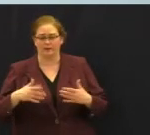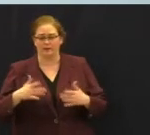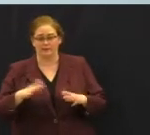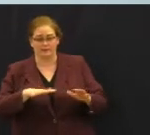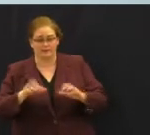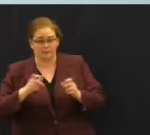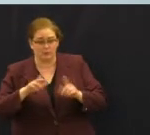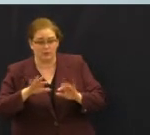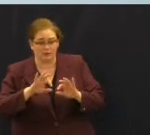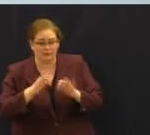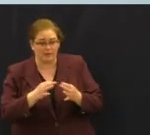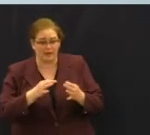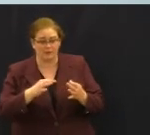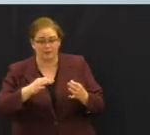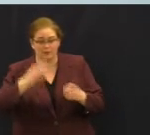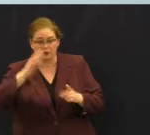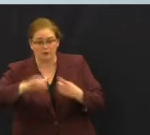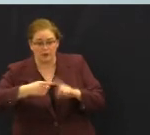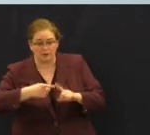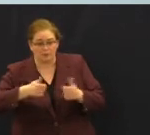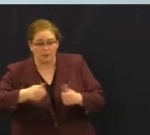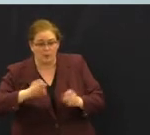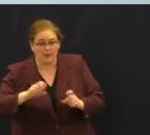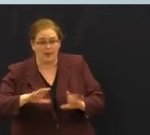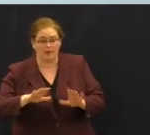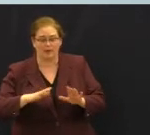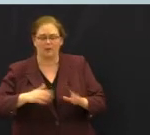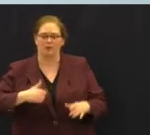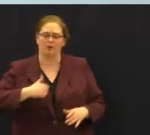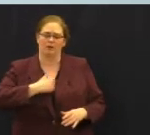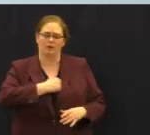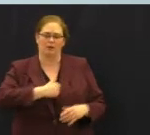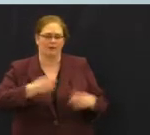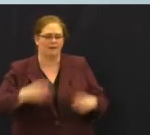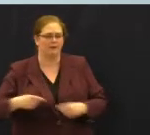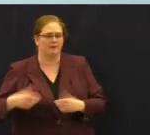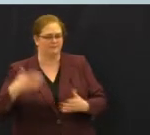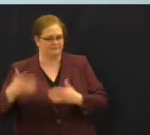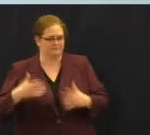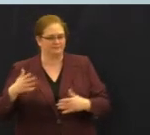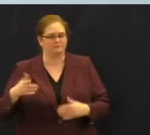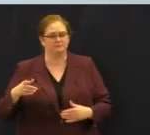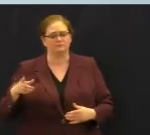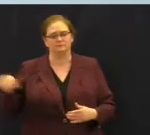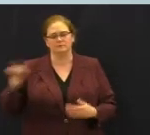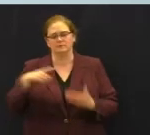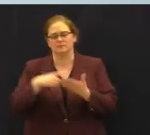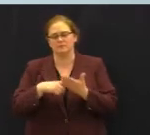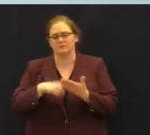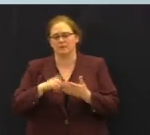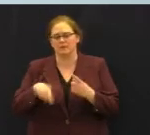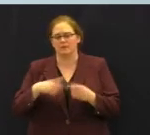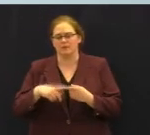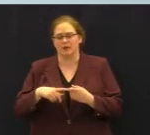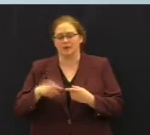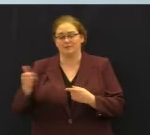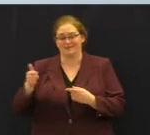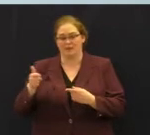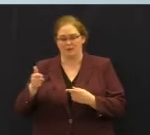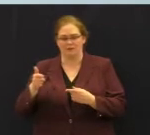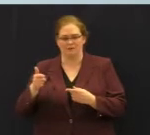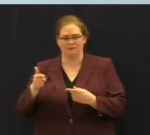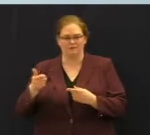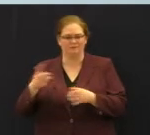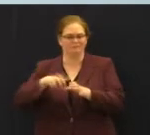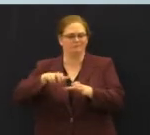everybody all right? And all your friends, and we're so sorry about what's happened. They talked about driving through the countryside, the